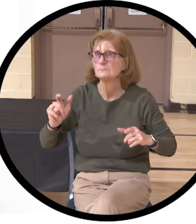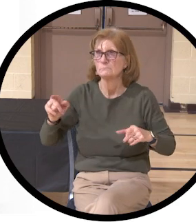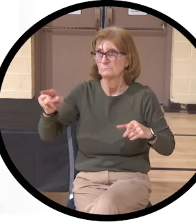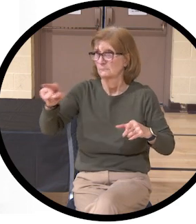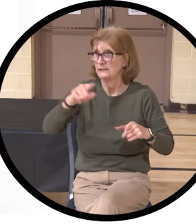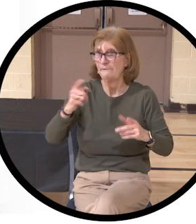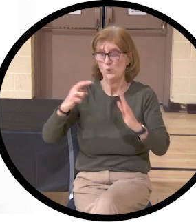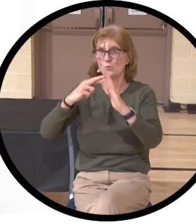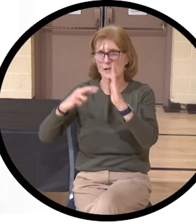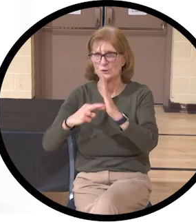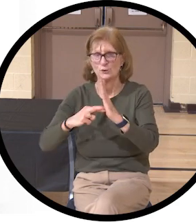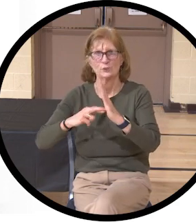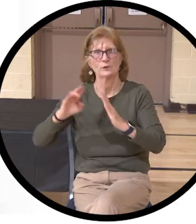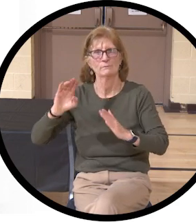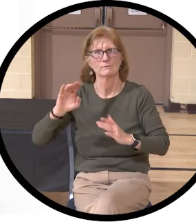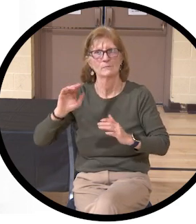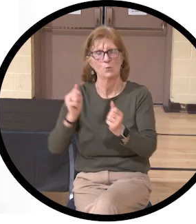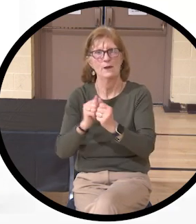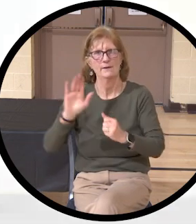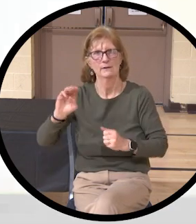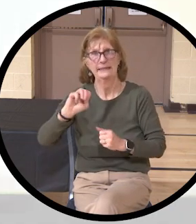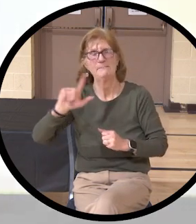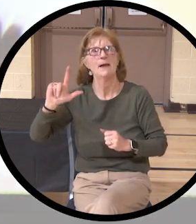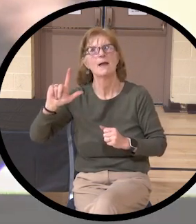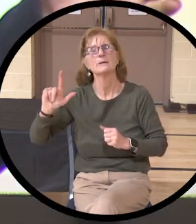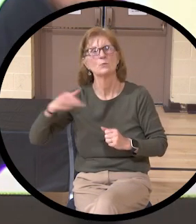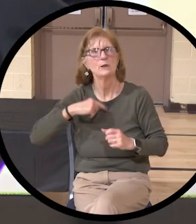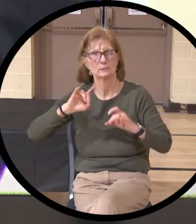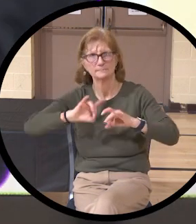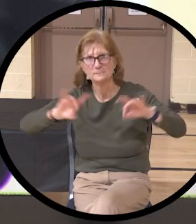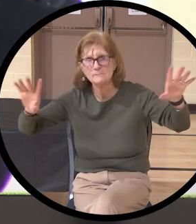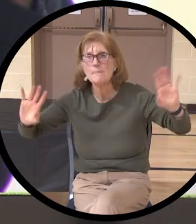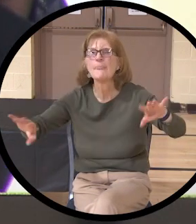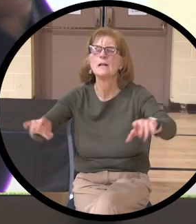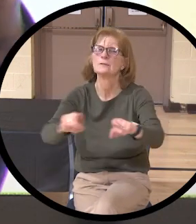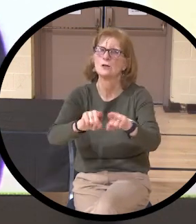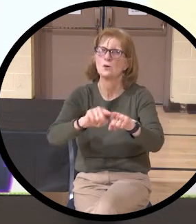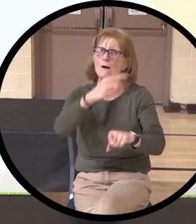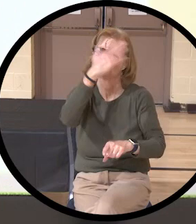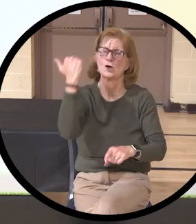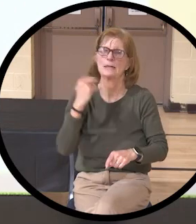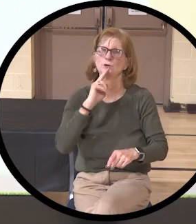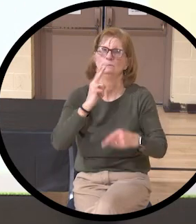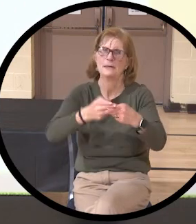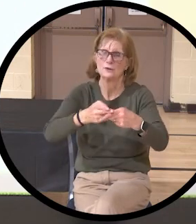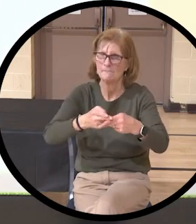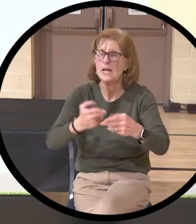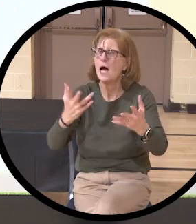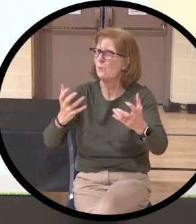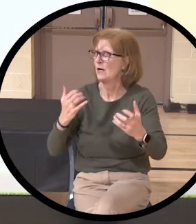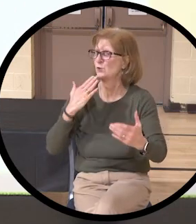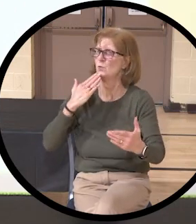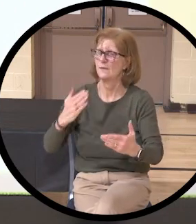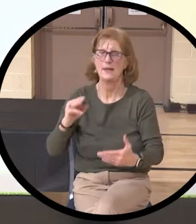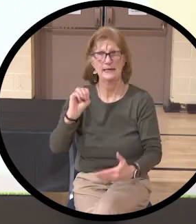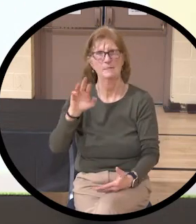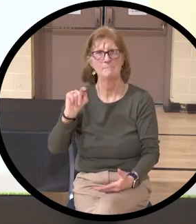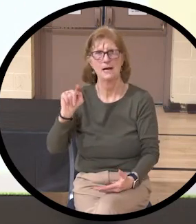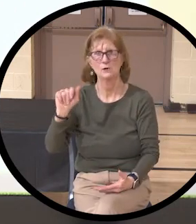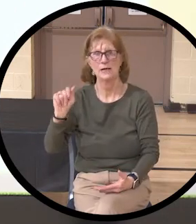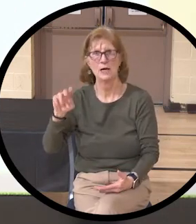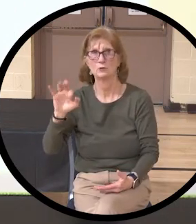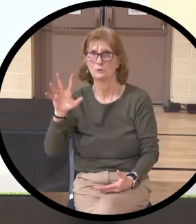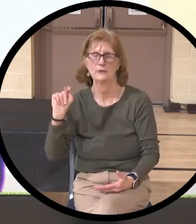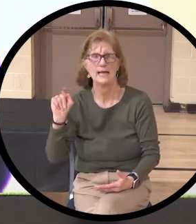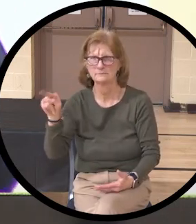registered, you'll be getting an email after this. I also forgot to mention at the top, but I really want to thank Mount Ararat for hosting us tonight. We really